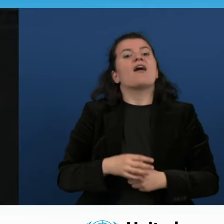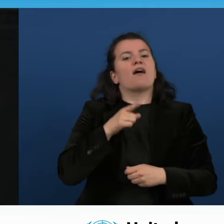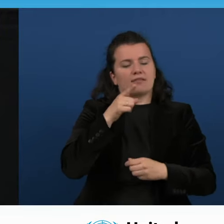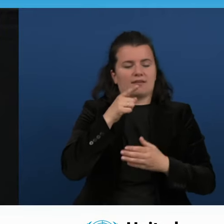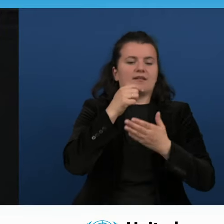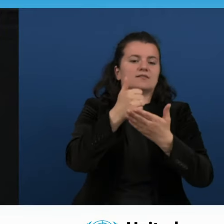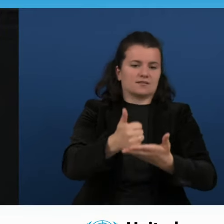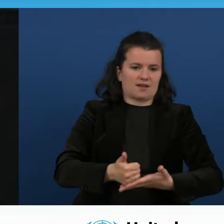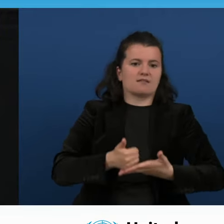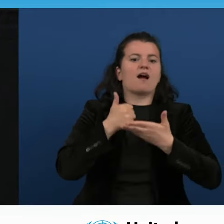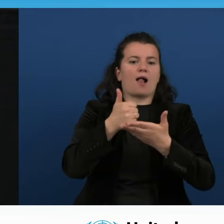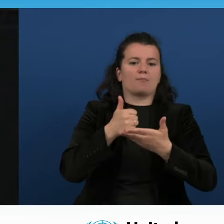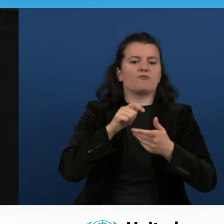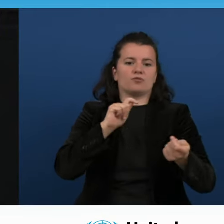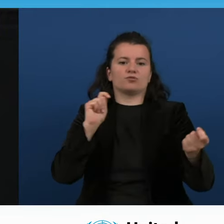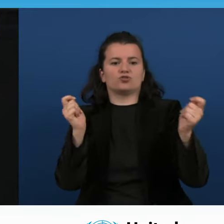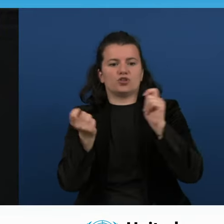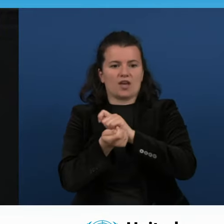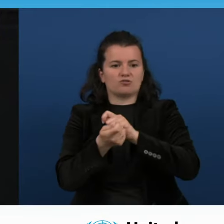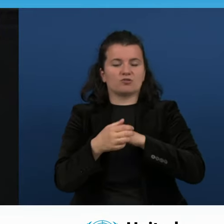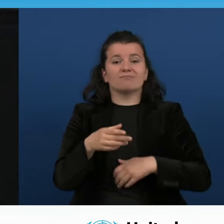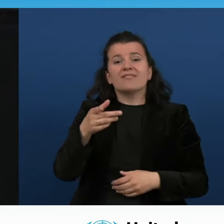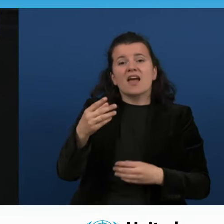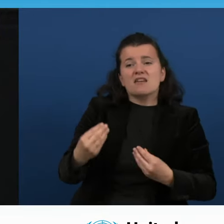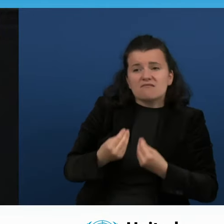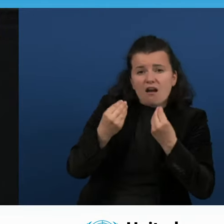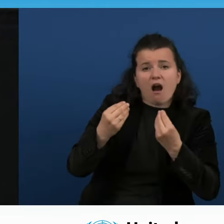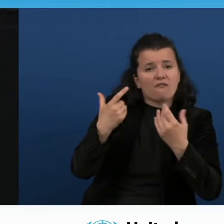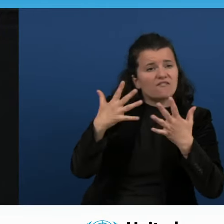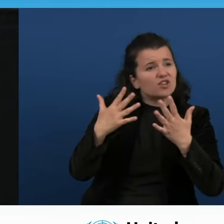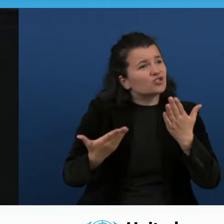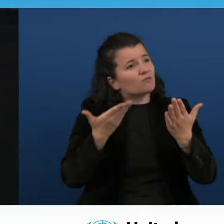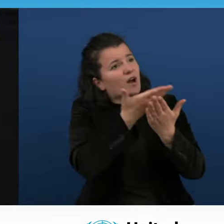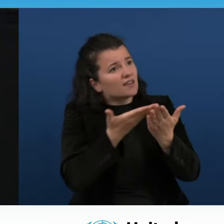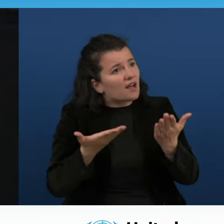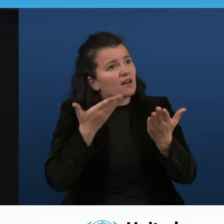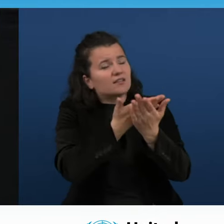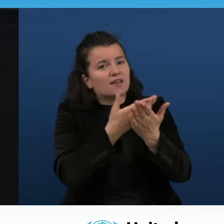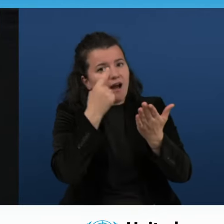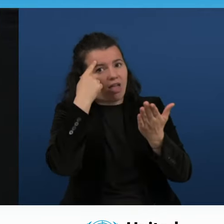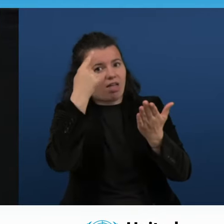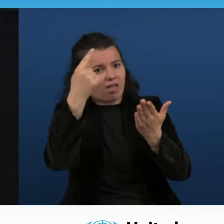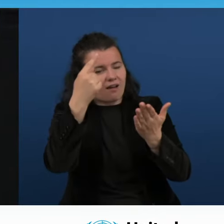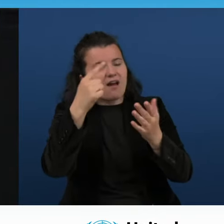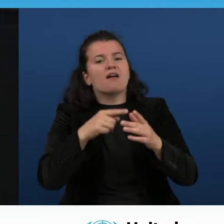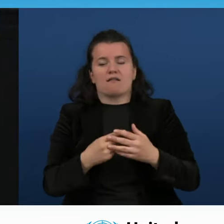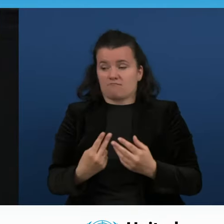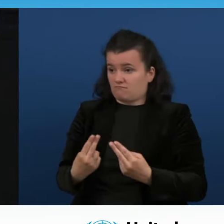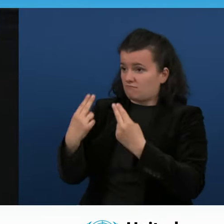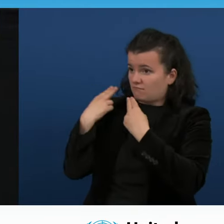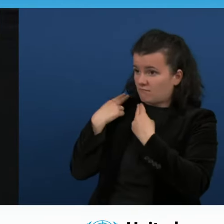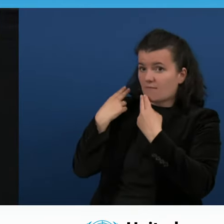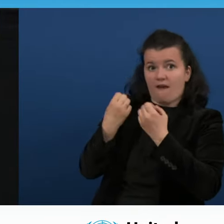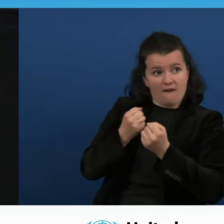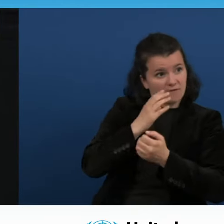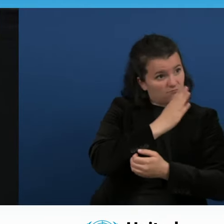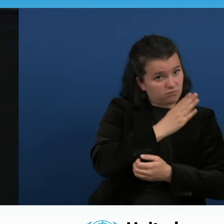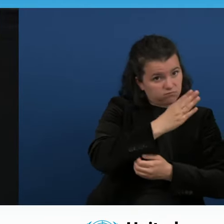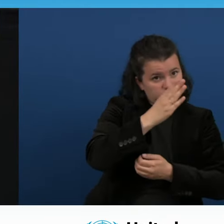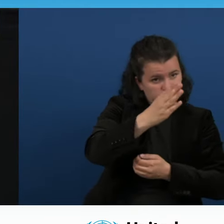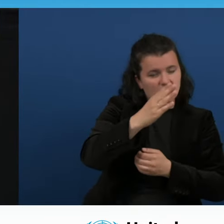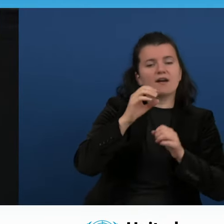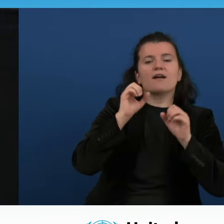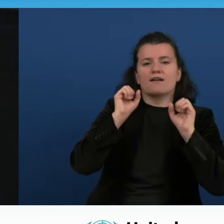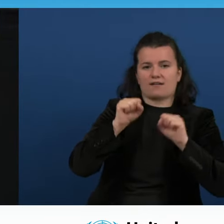people, so that not only are the strategies that they are offering robust, but that we